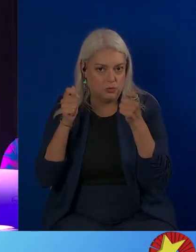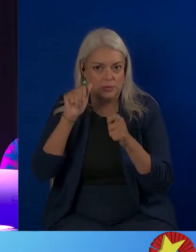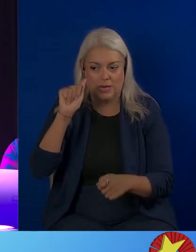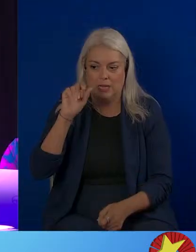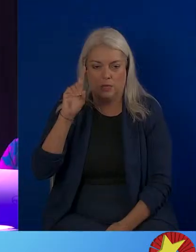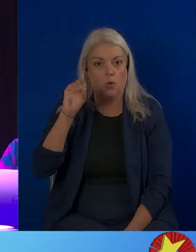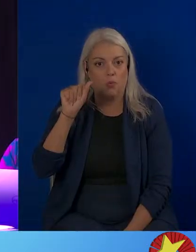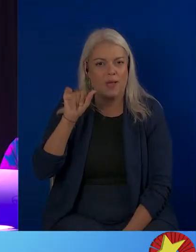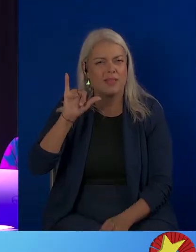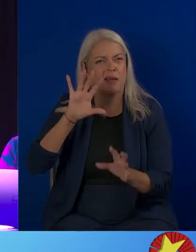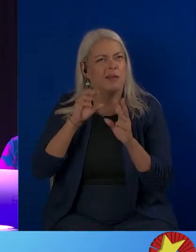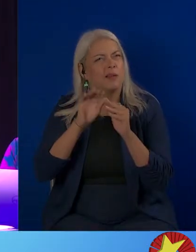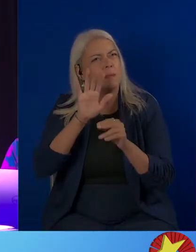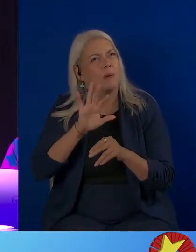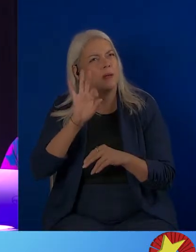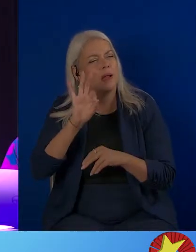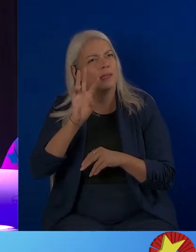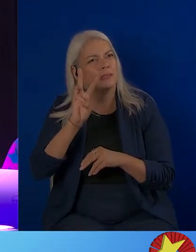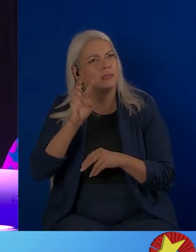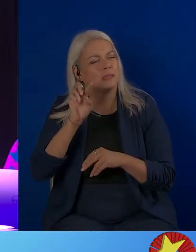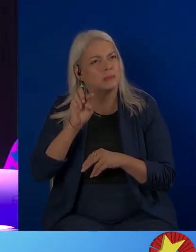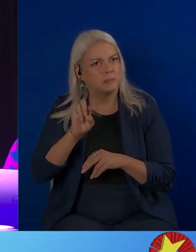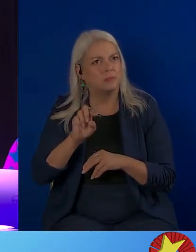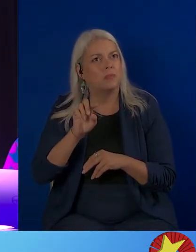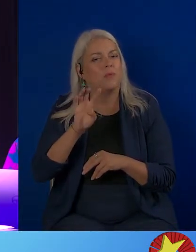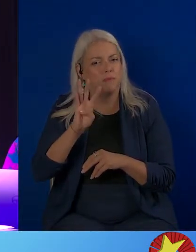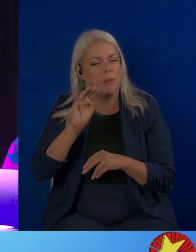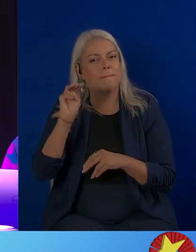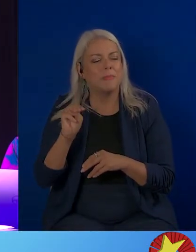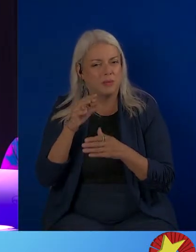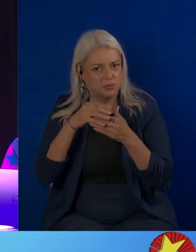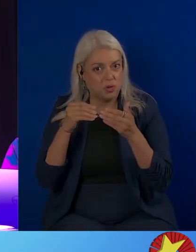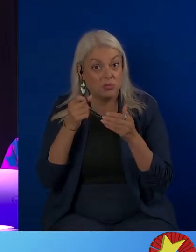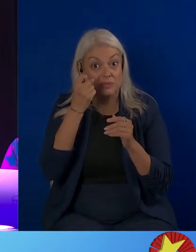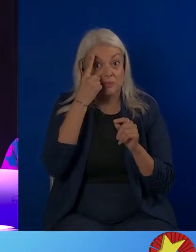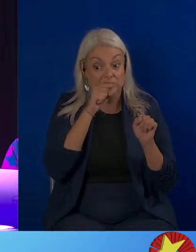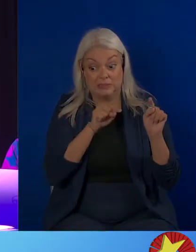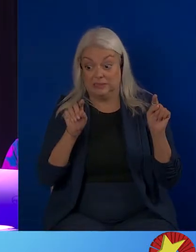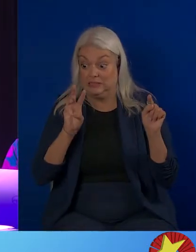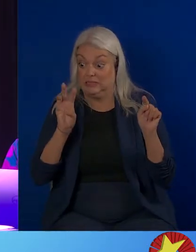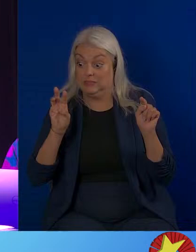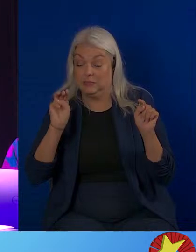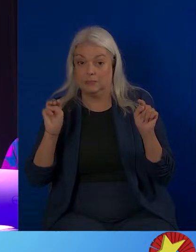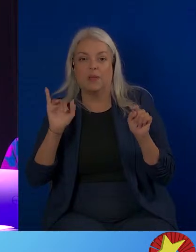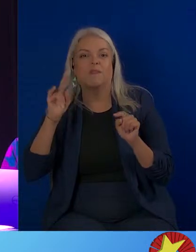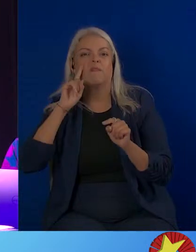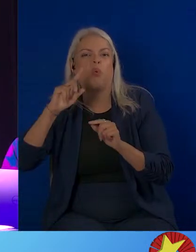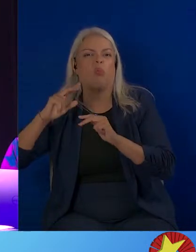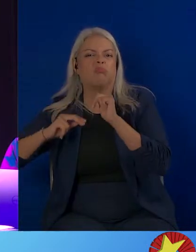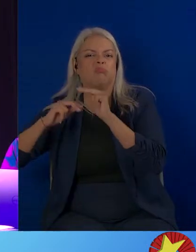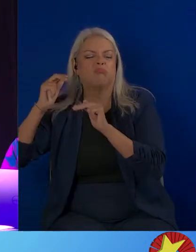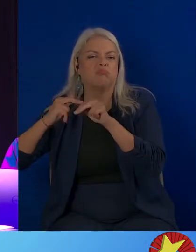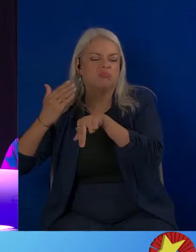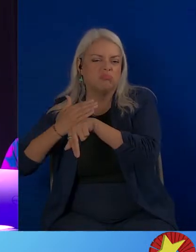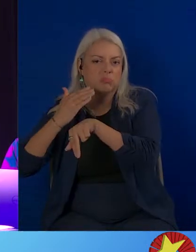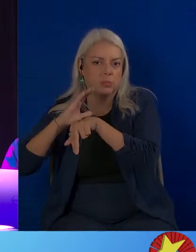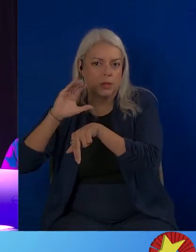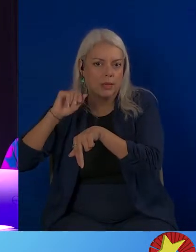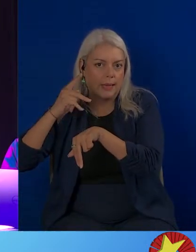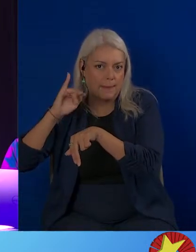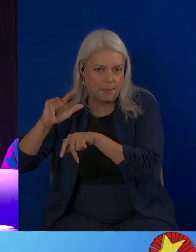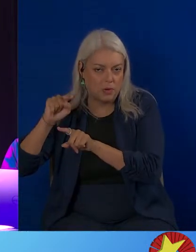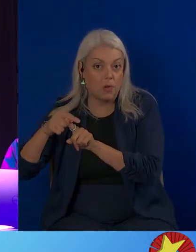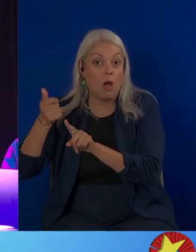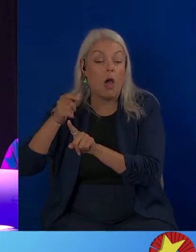about $96.4 million. $66 million of it was for capital request, and $30 million of it was for